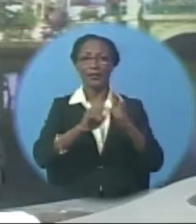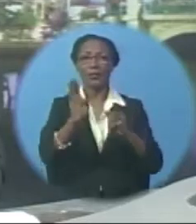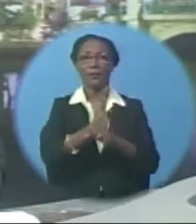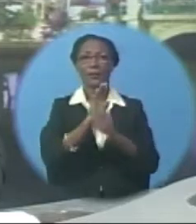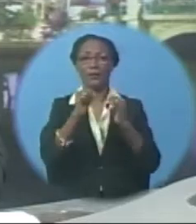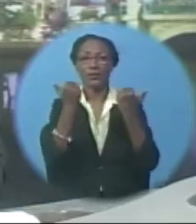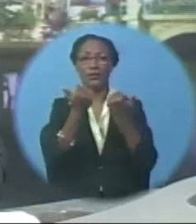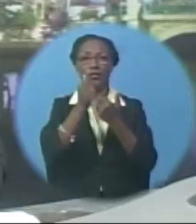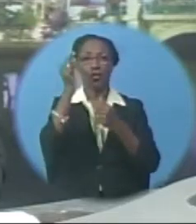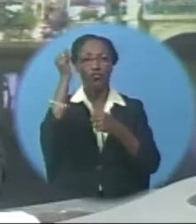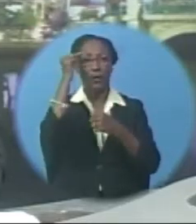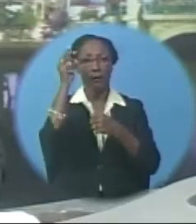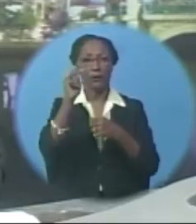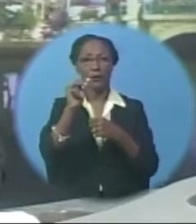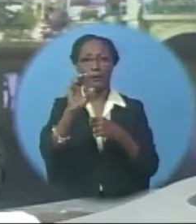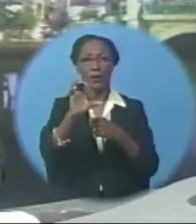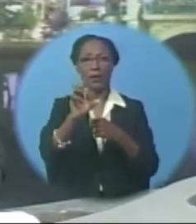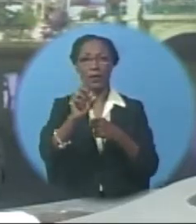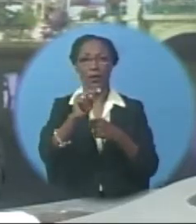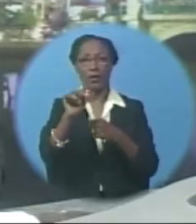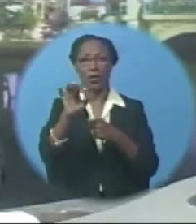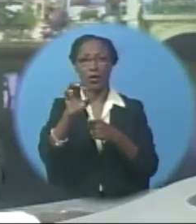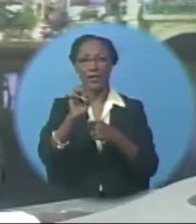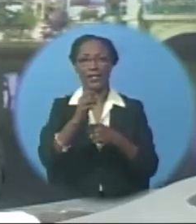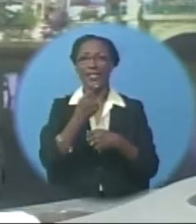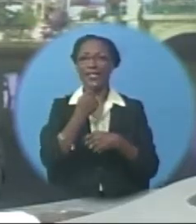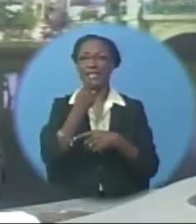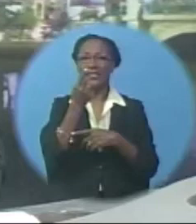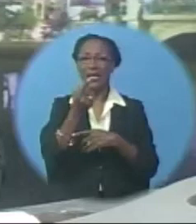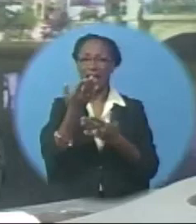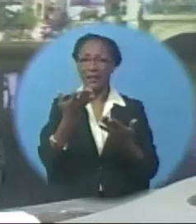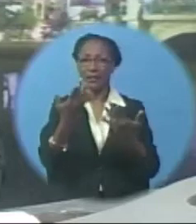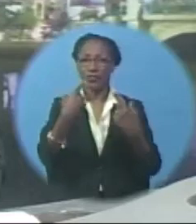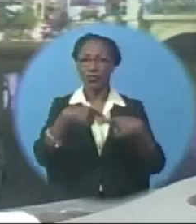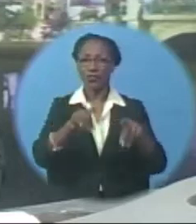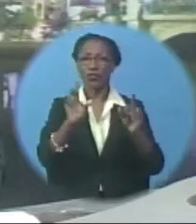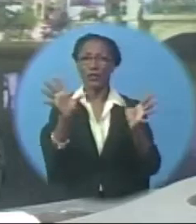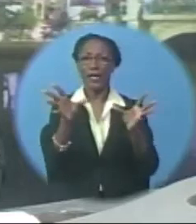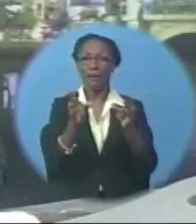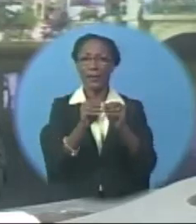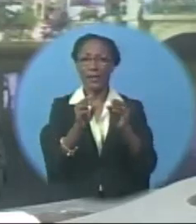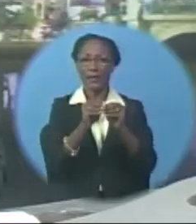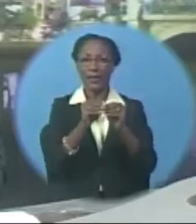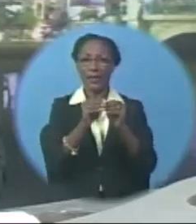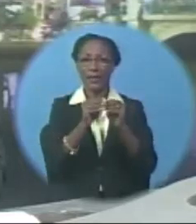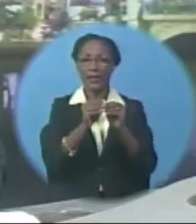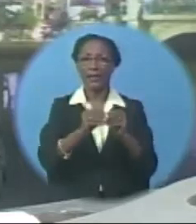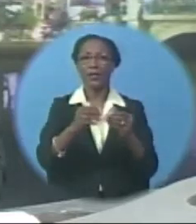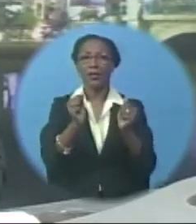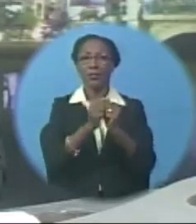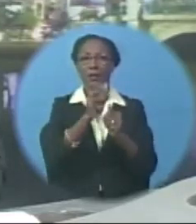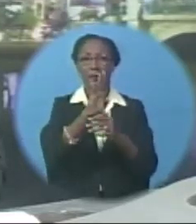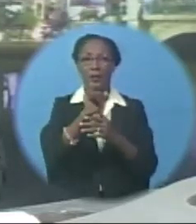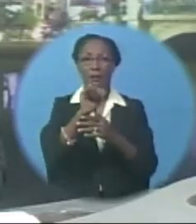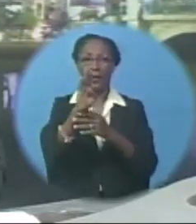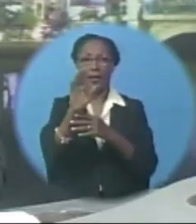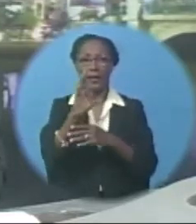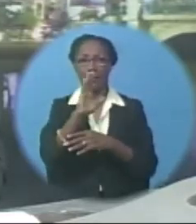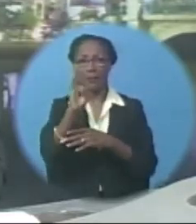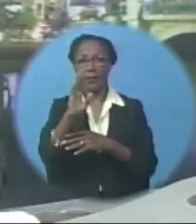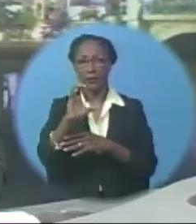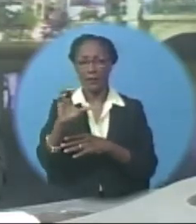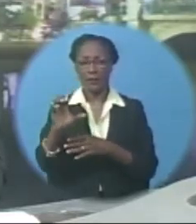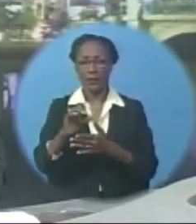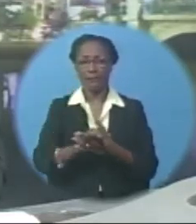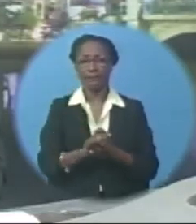McConney. Mr. McConney made the comments while addressing a meeting put on by BIBA and the Barbados Chamber of Commerce.